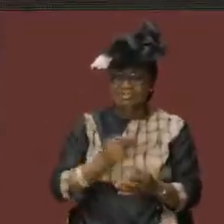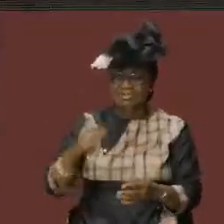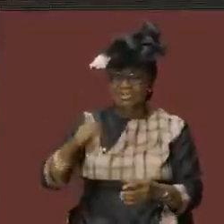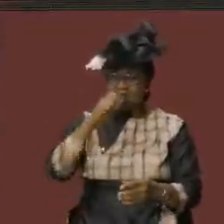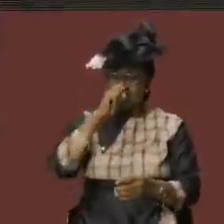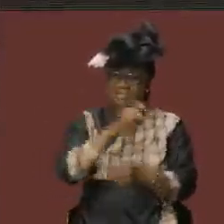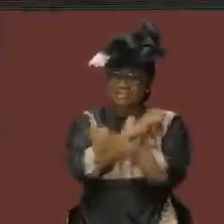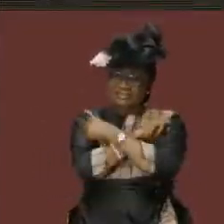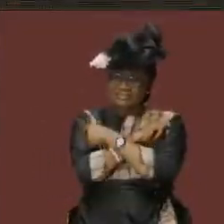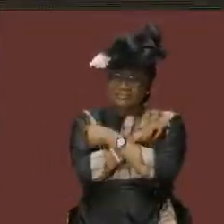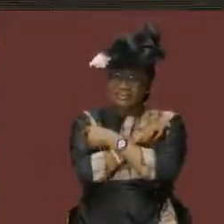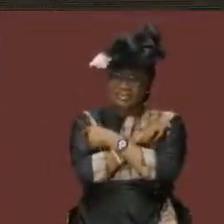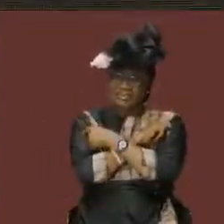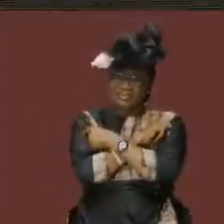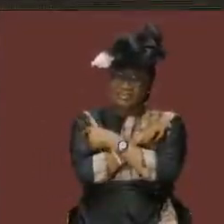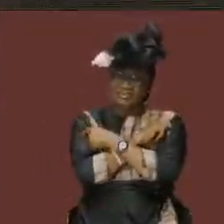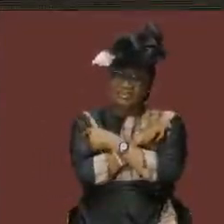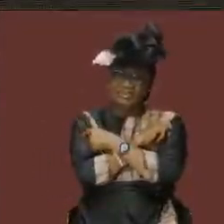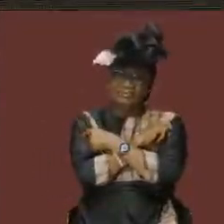Egyptians.